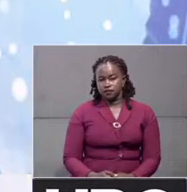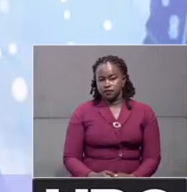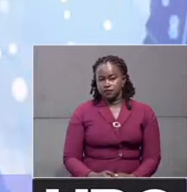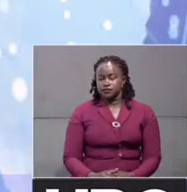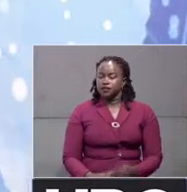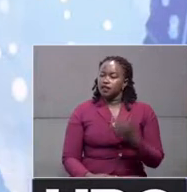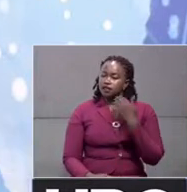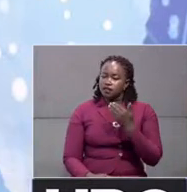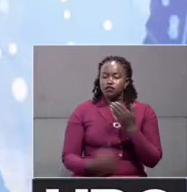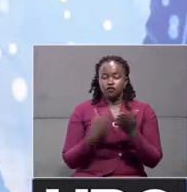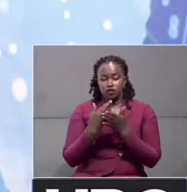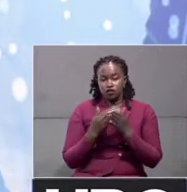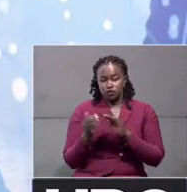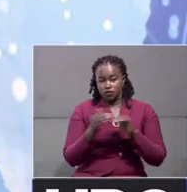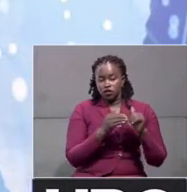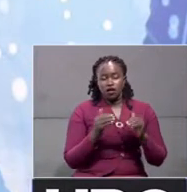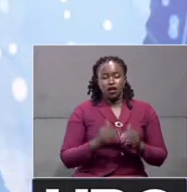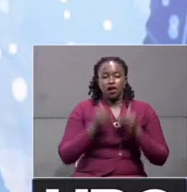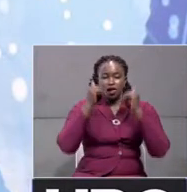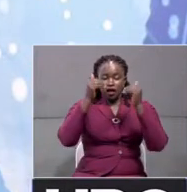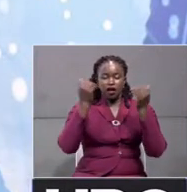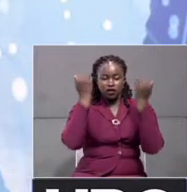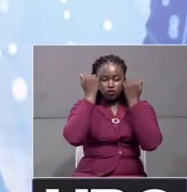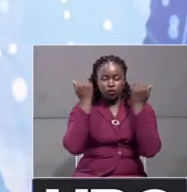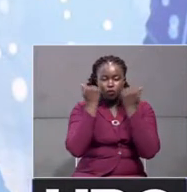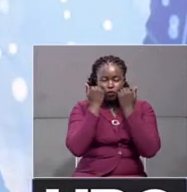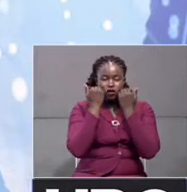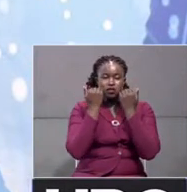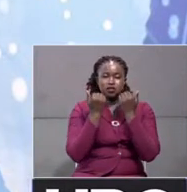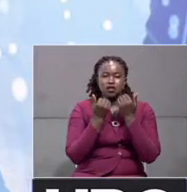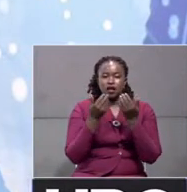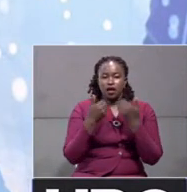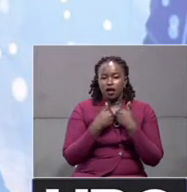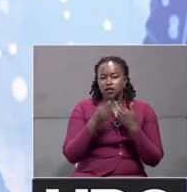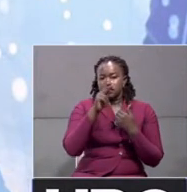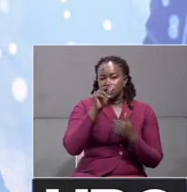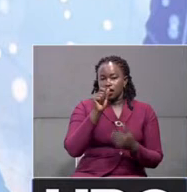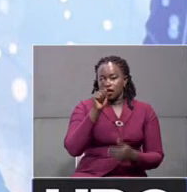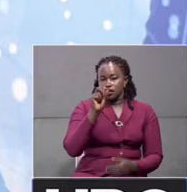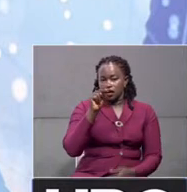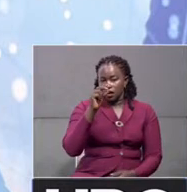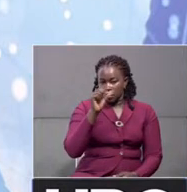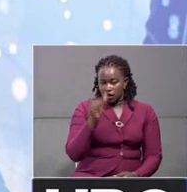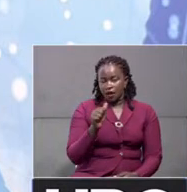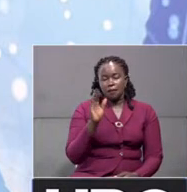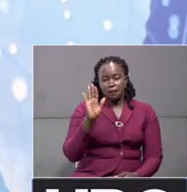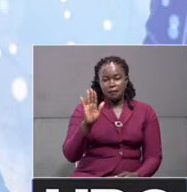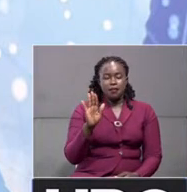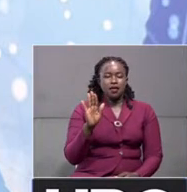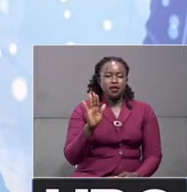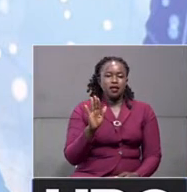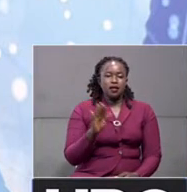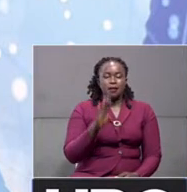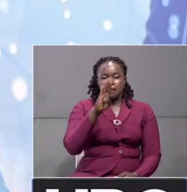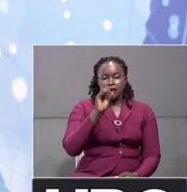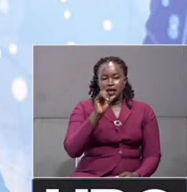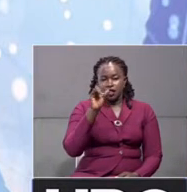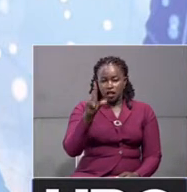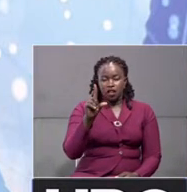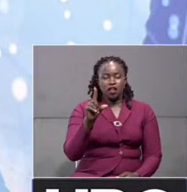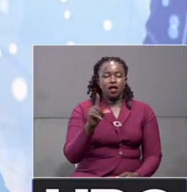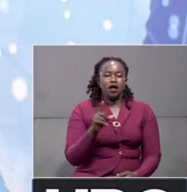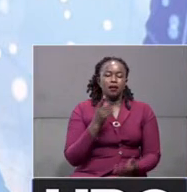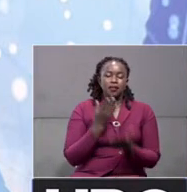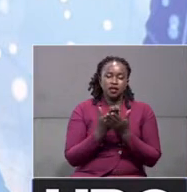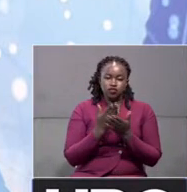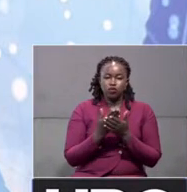Thank you, Adia. Now, the High Court Criminal Division has heard Molly Katanga's bail application. She is the wife to the late businessman